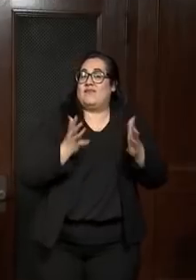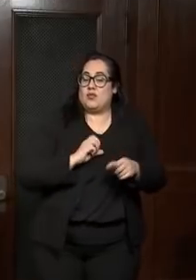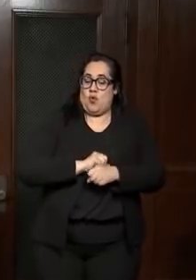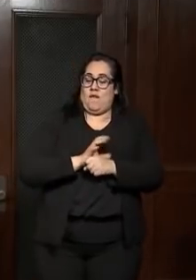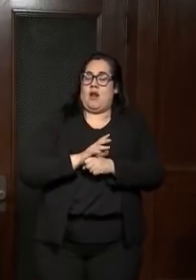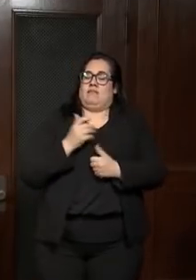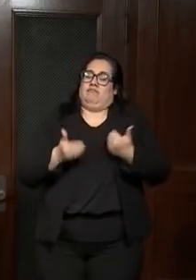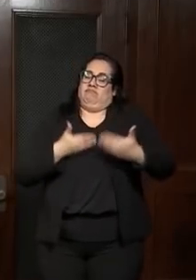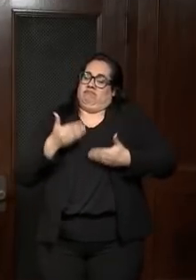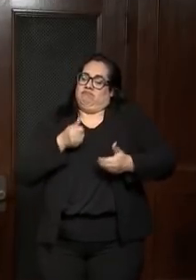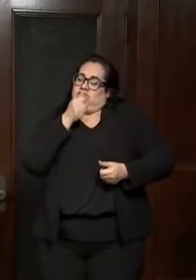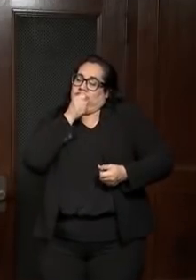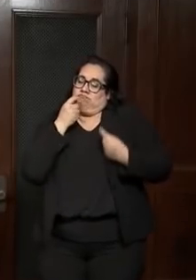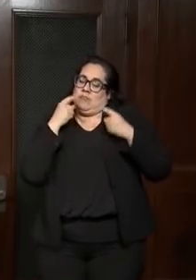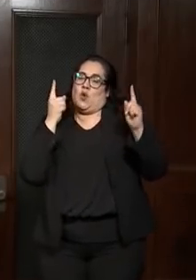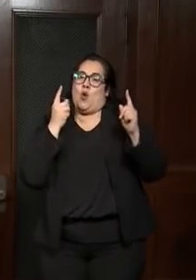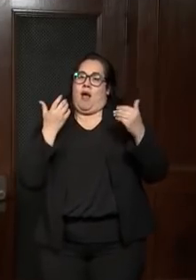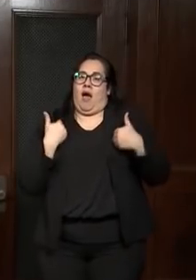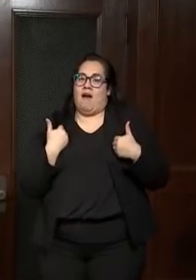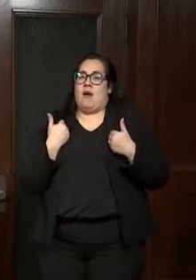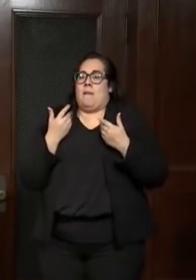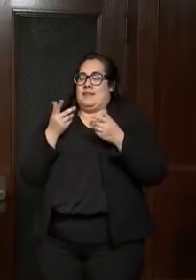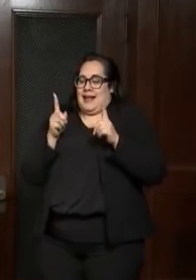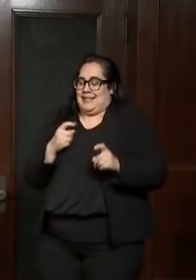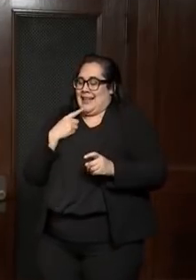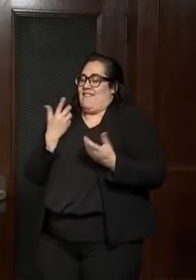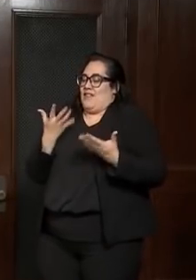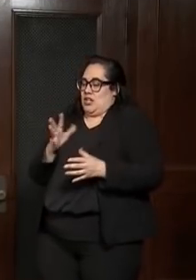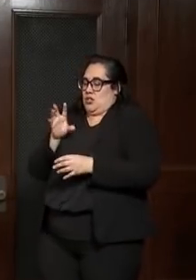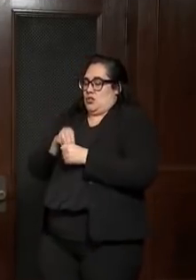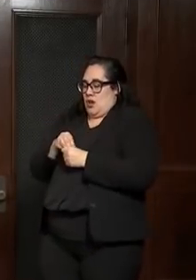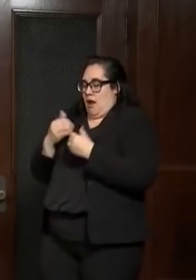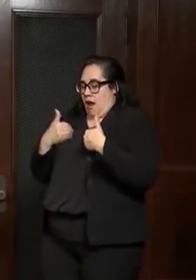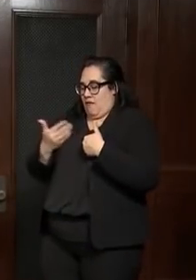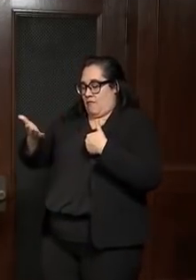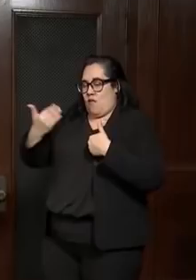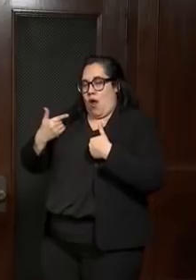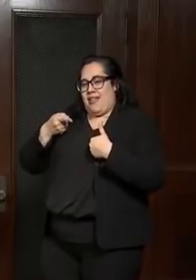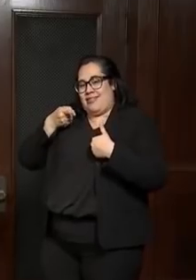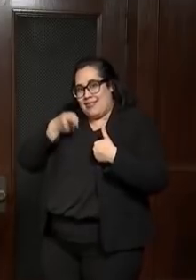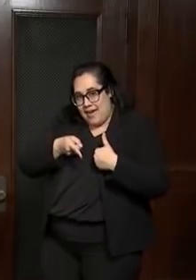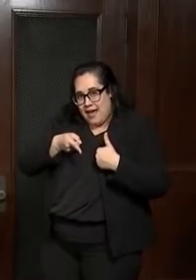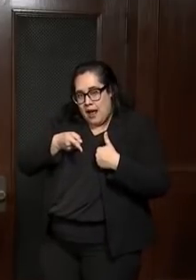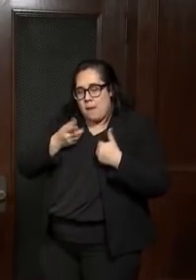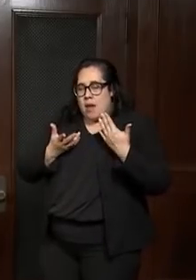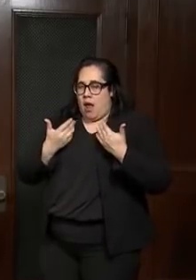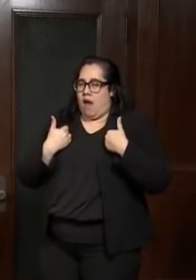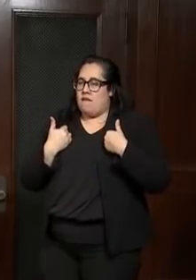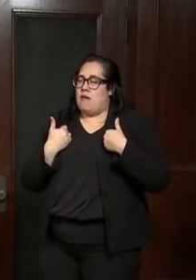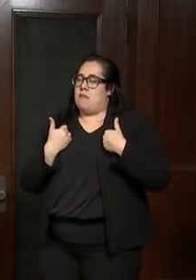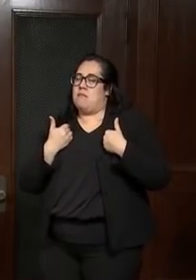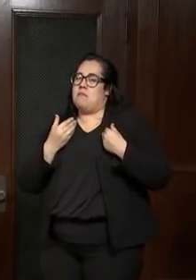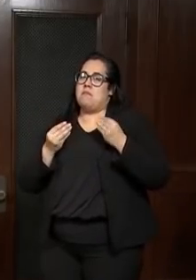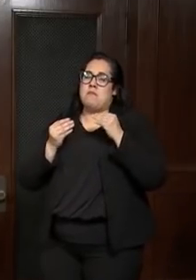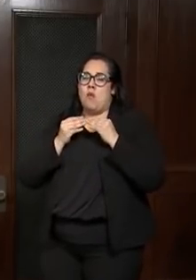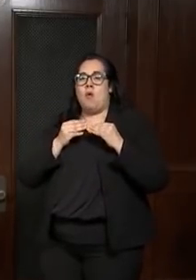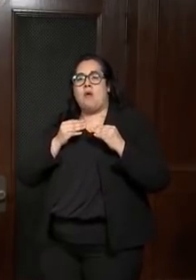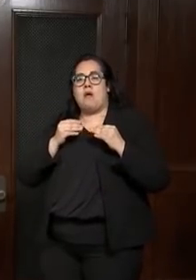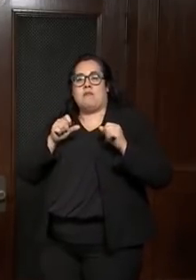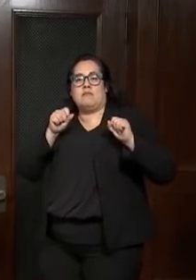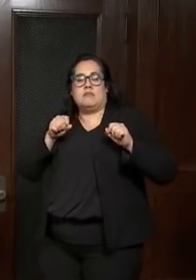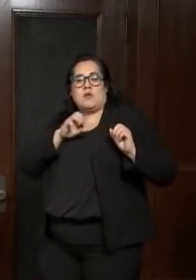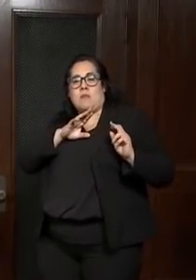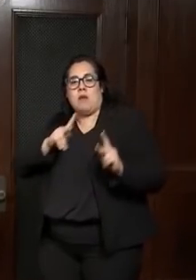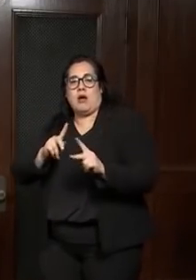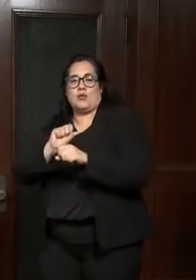gotten through it, who have the positive tests, who will be able to have some sort of more robust return to society once we